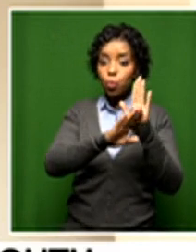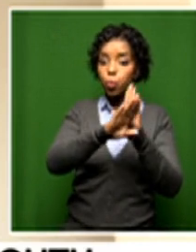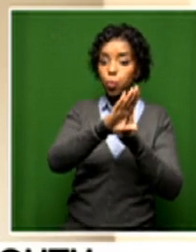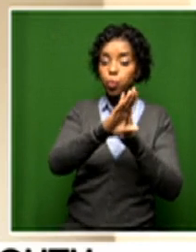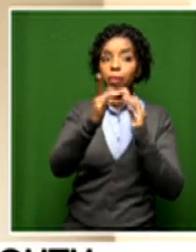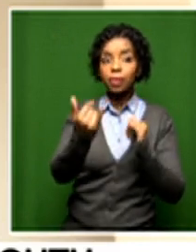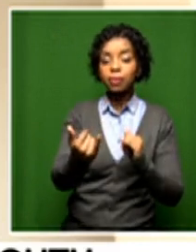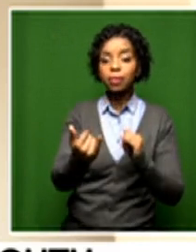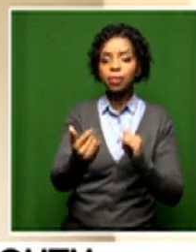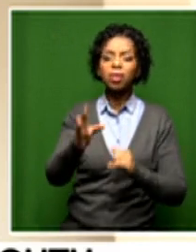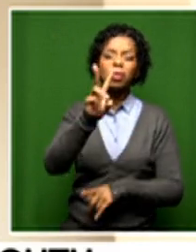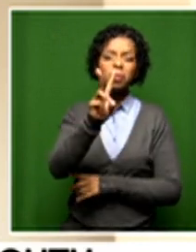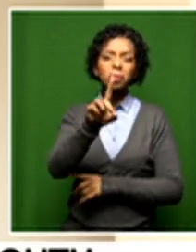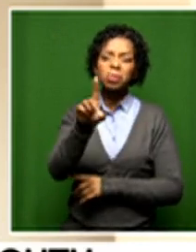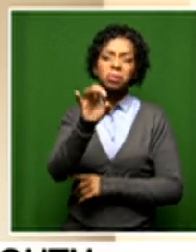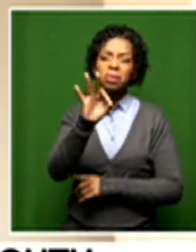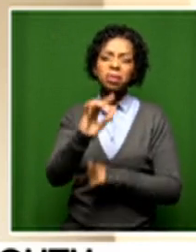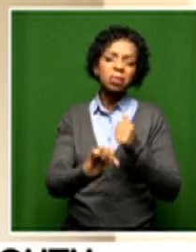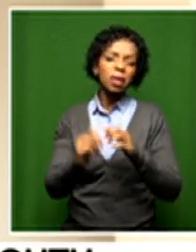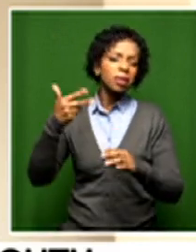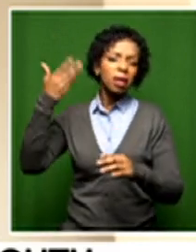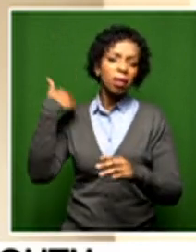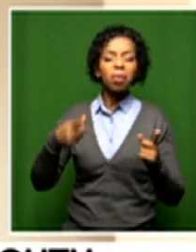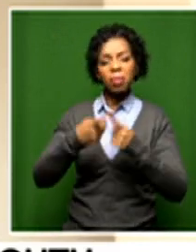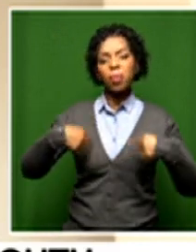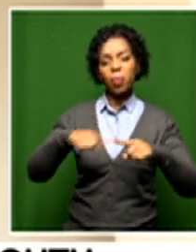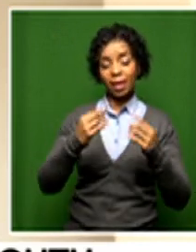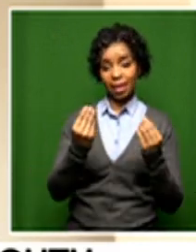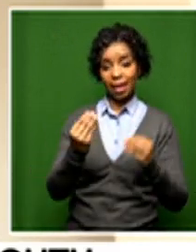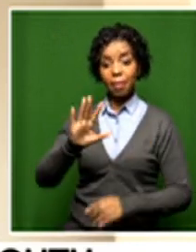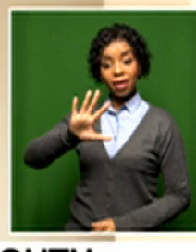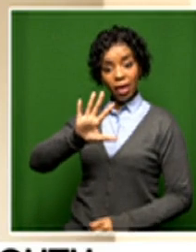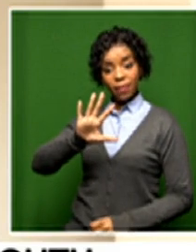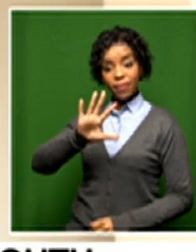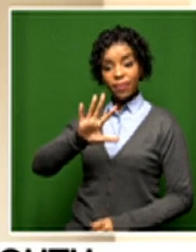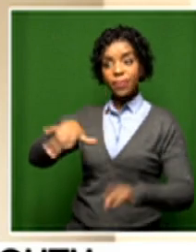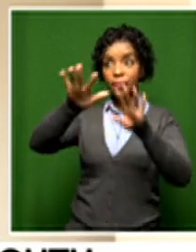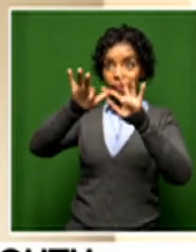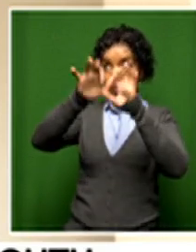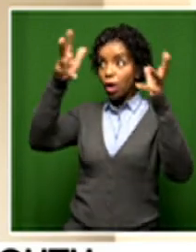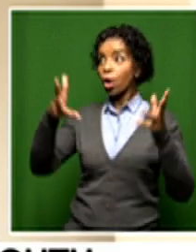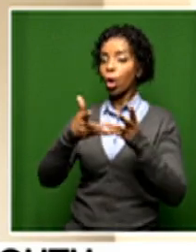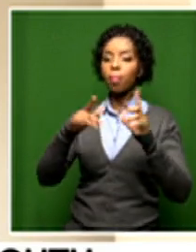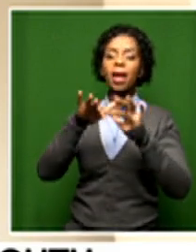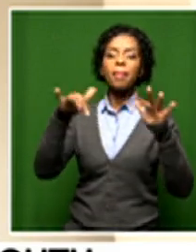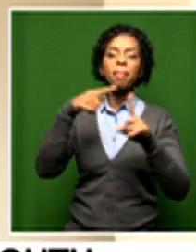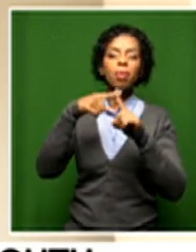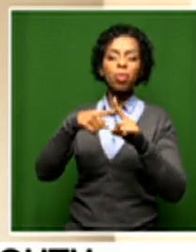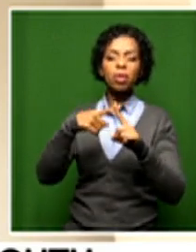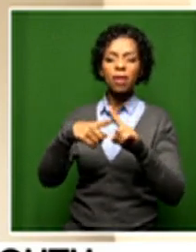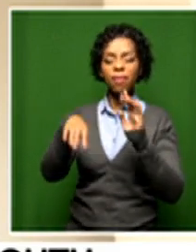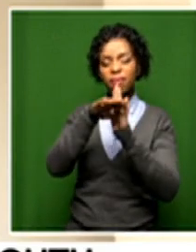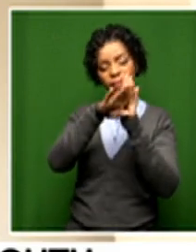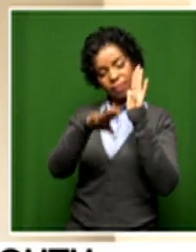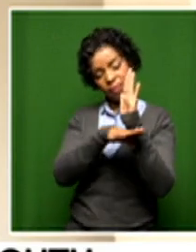2 months ago, we were number 5 in terms of the total global total number of positive cases. we've